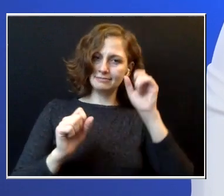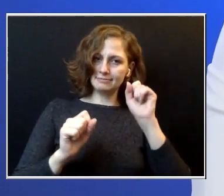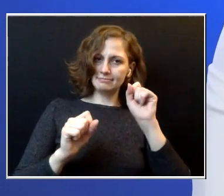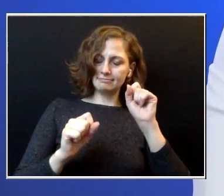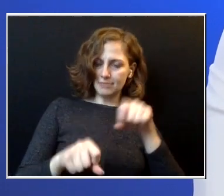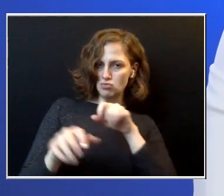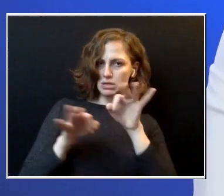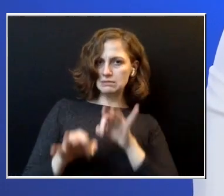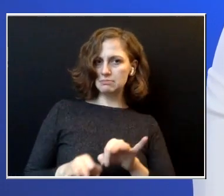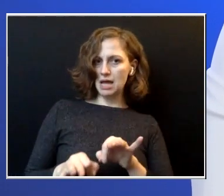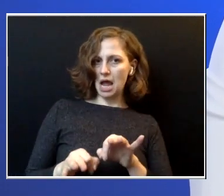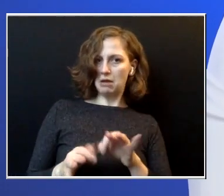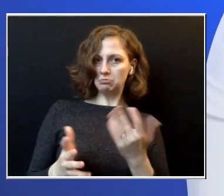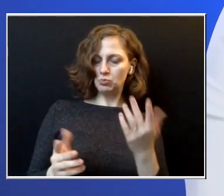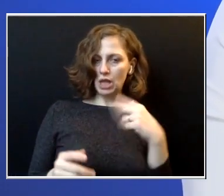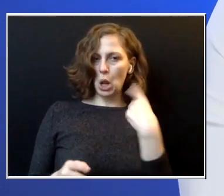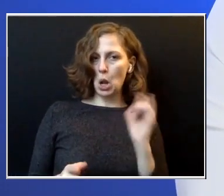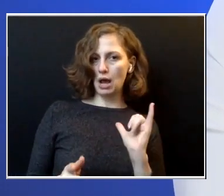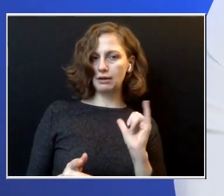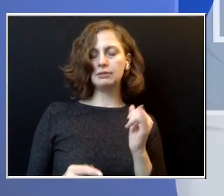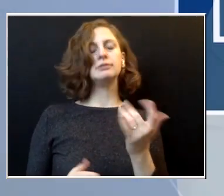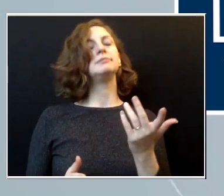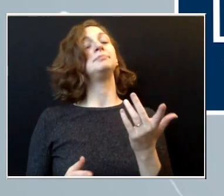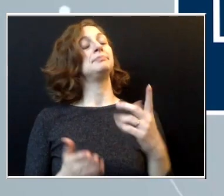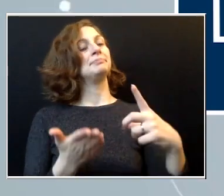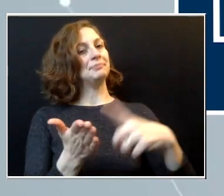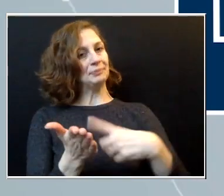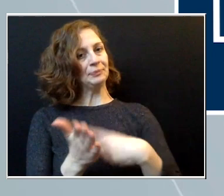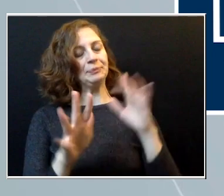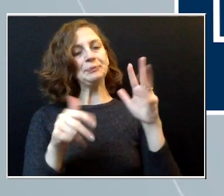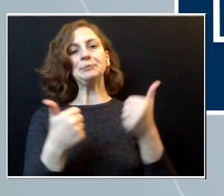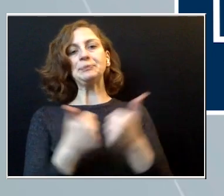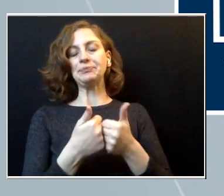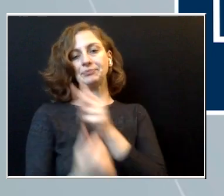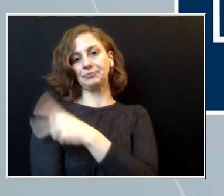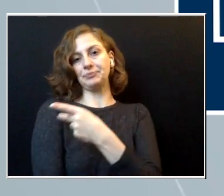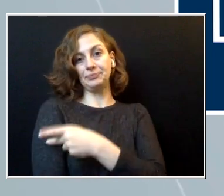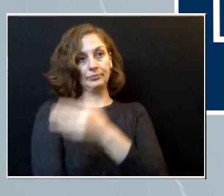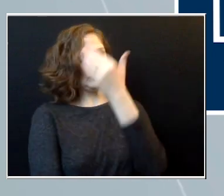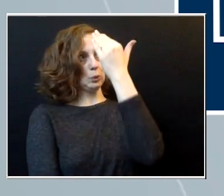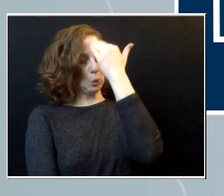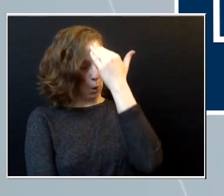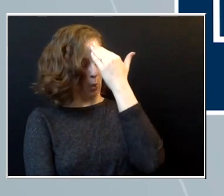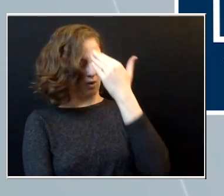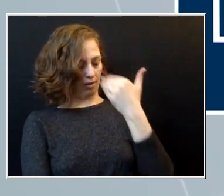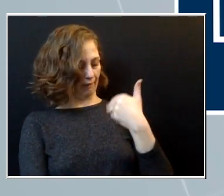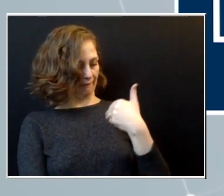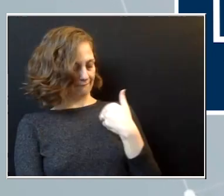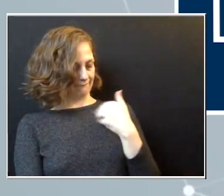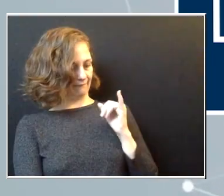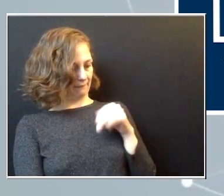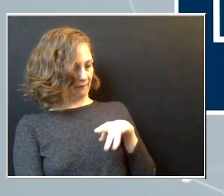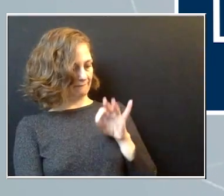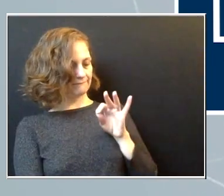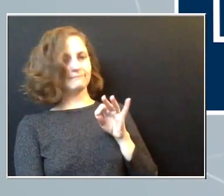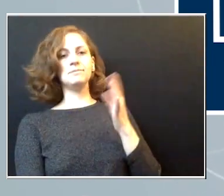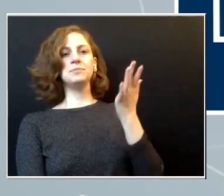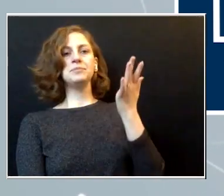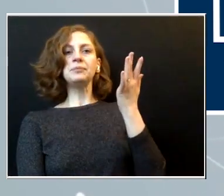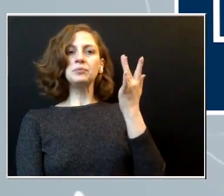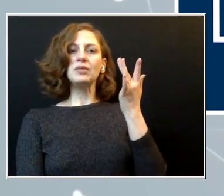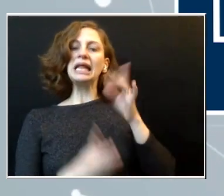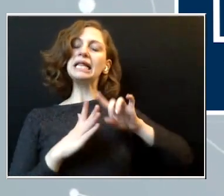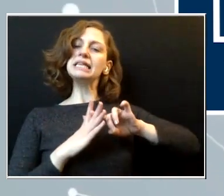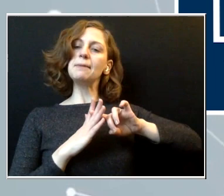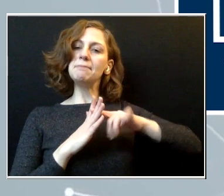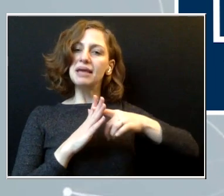for patients to sometimes tell that they have it. Because in the beginning stage of the disease, there are microinjuries that are happening, the fibrosis is beginning to take shape in